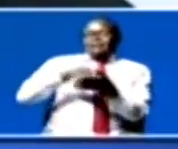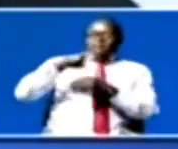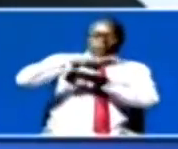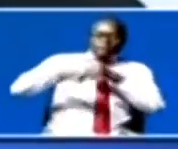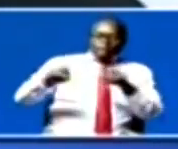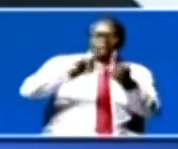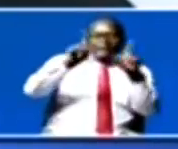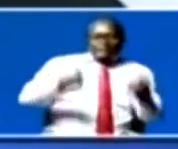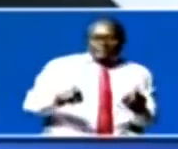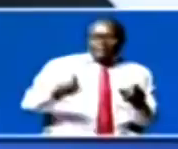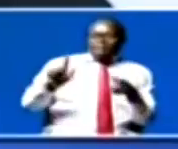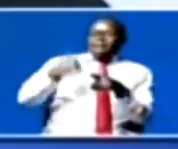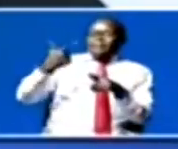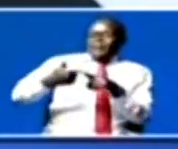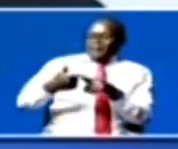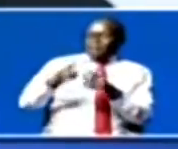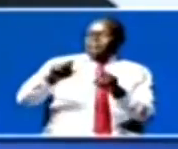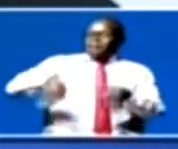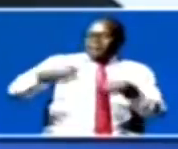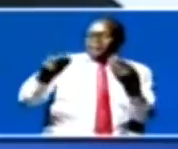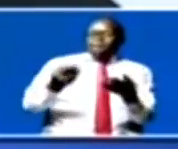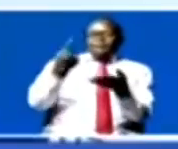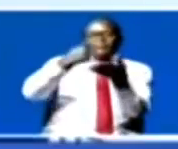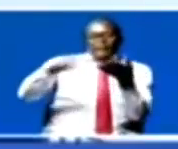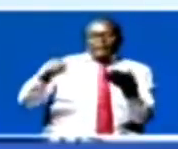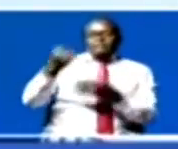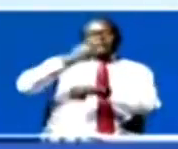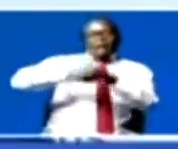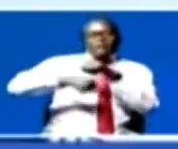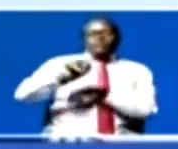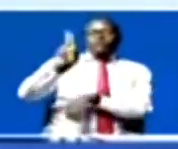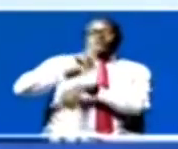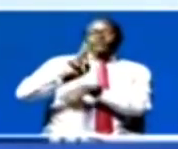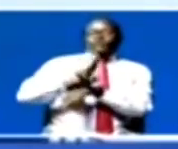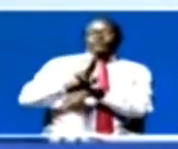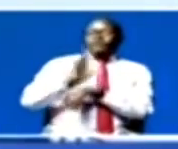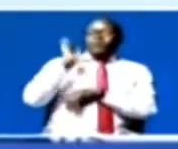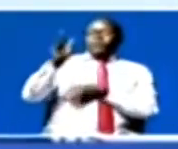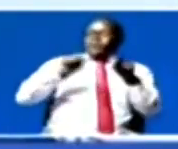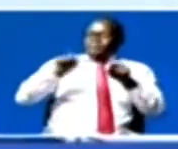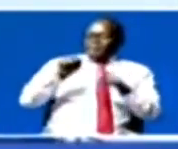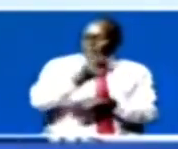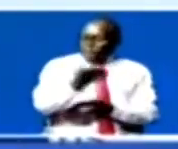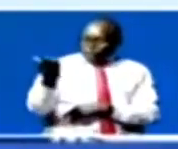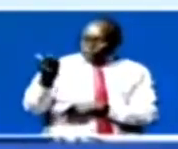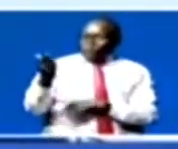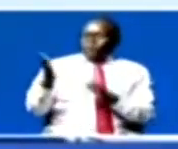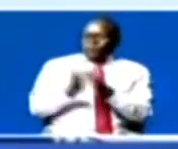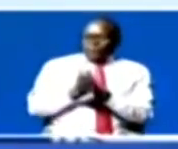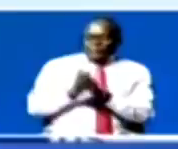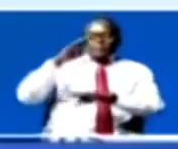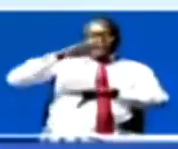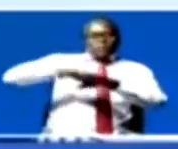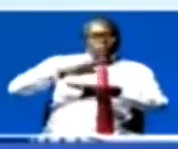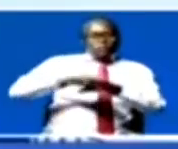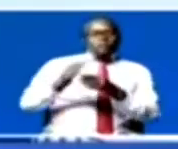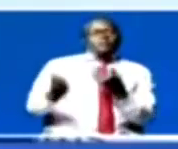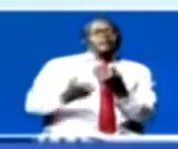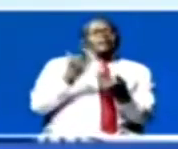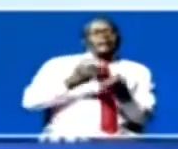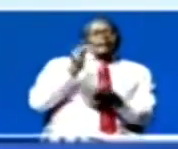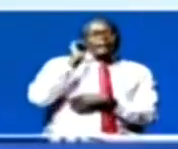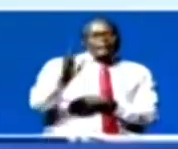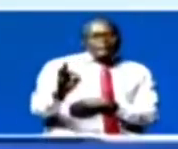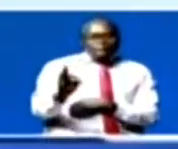real time and will propose disciplinary action. We will handle you with amazing precision if